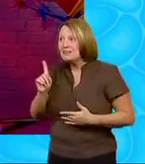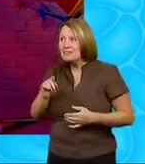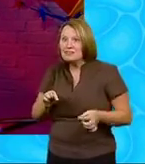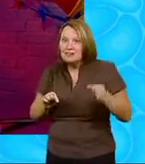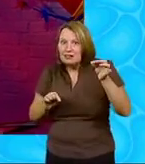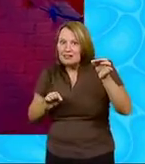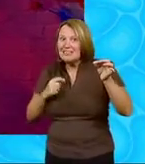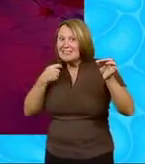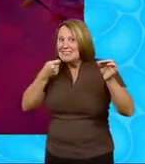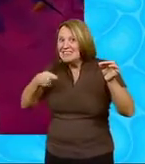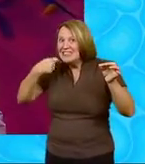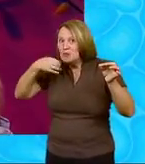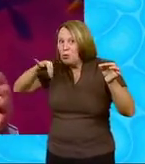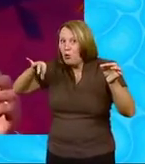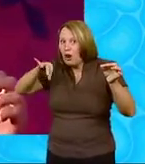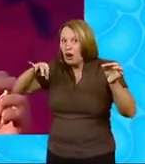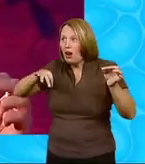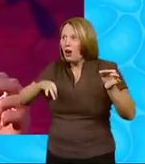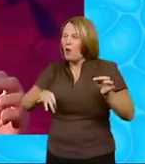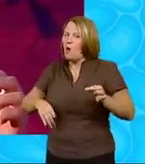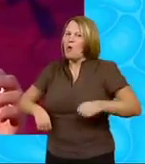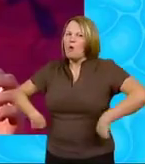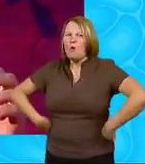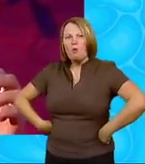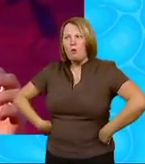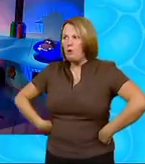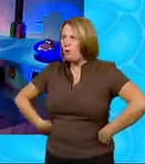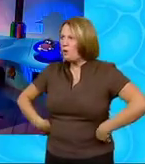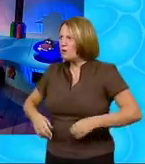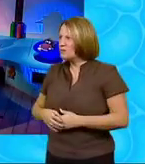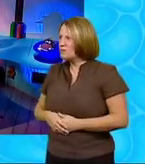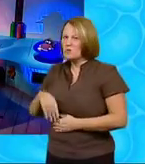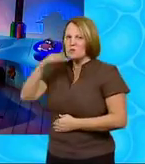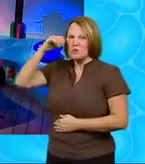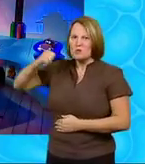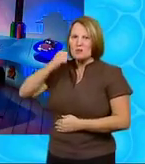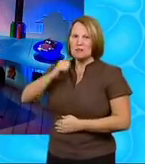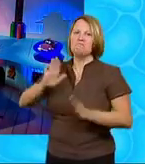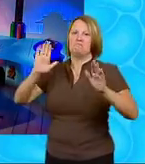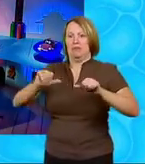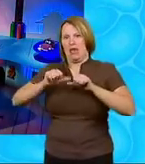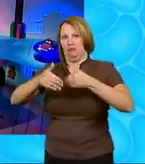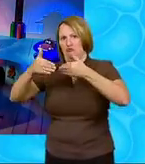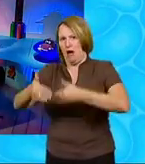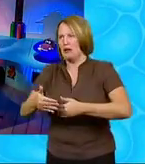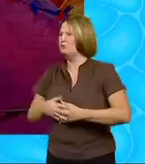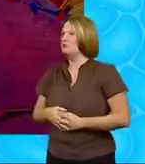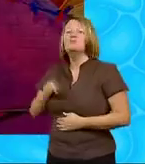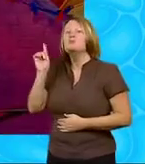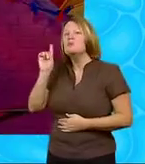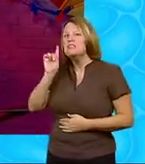fact, a teaspoon. Oh, so close! Here we go, and so on to our second